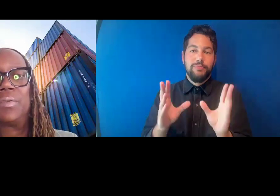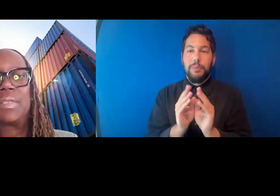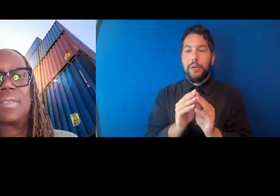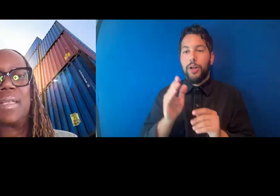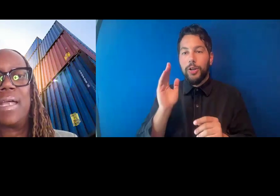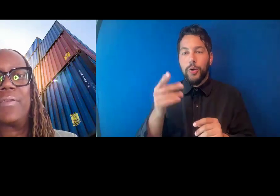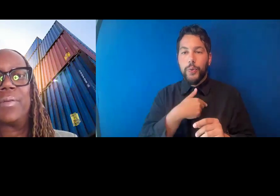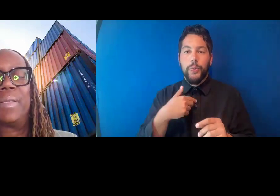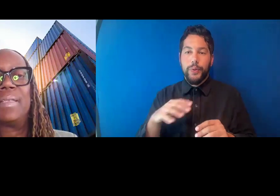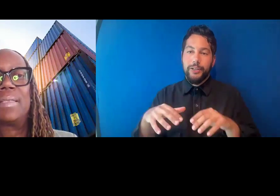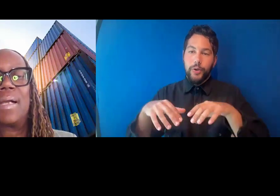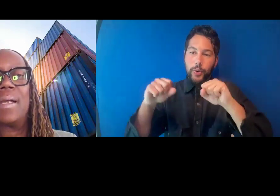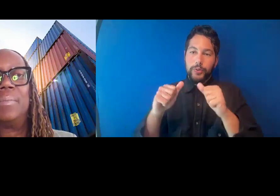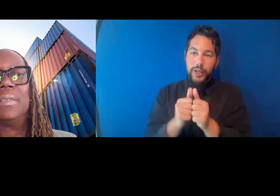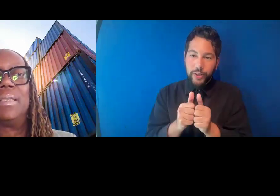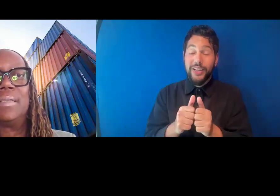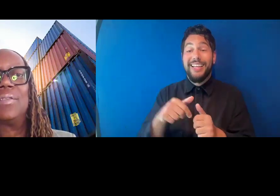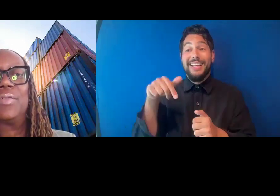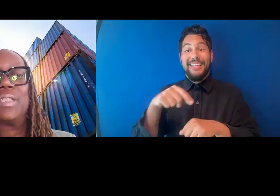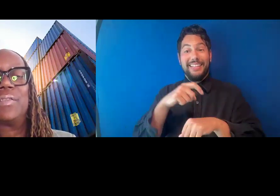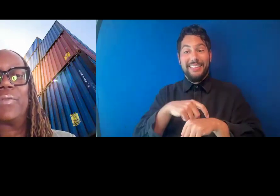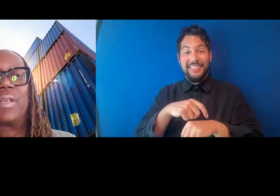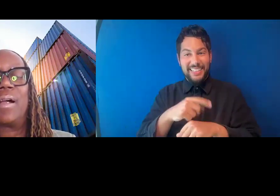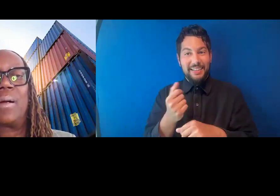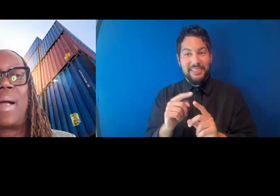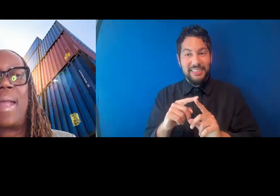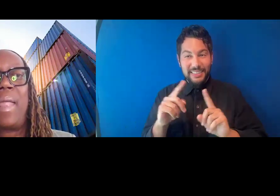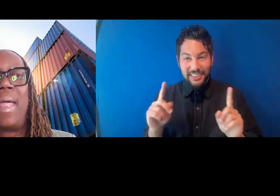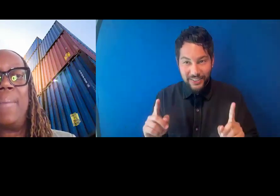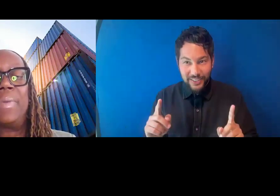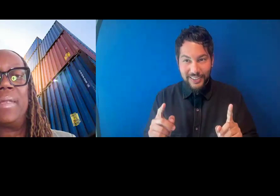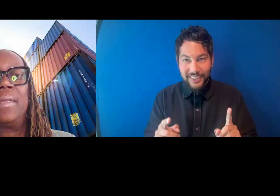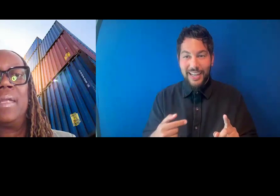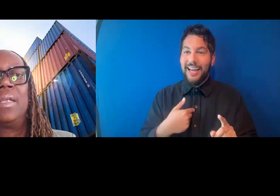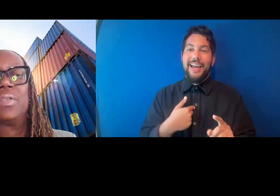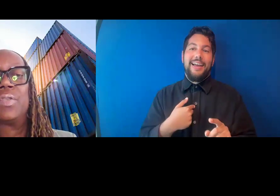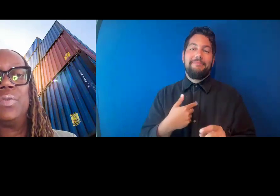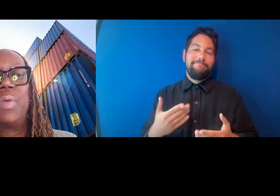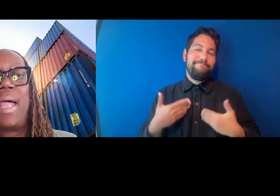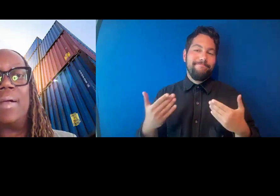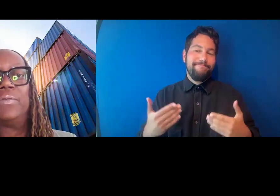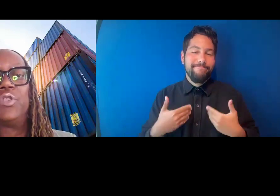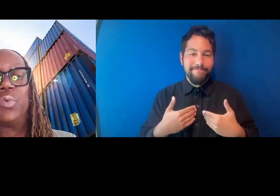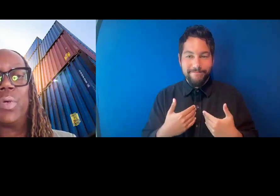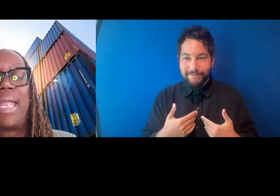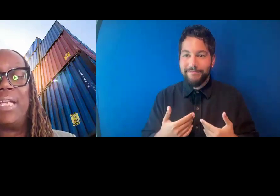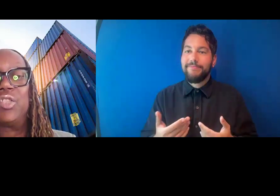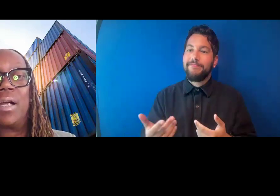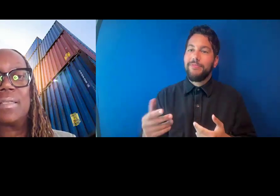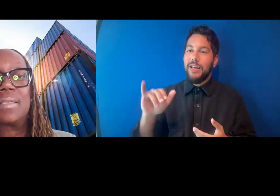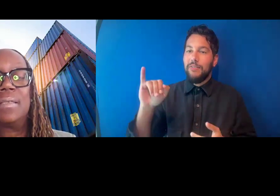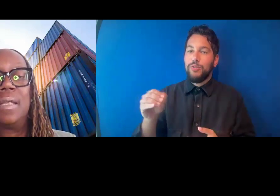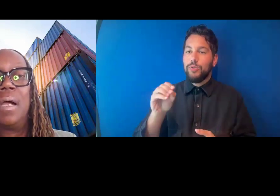have co-hosted together, but this time it is a little different. I am happy to have Joy